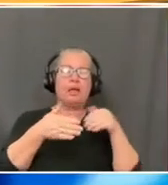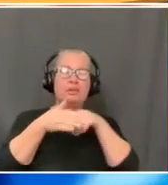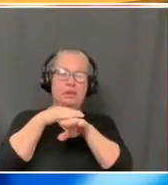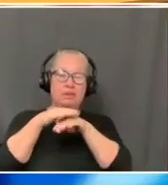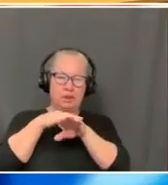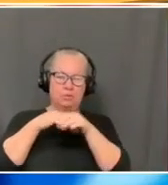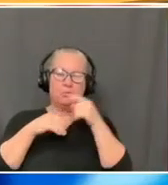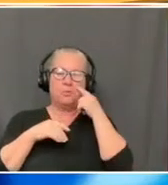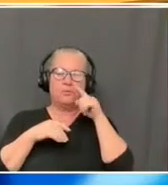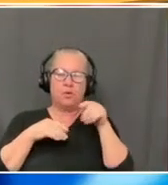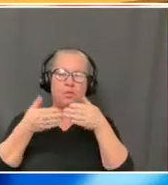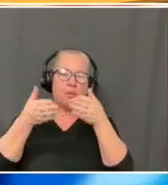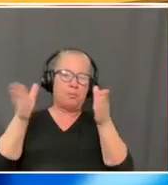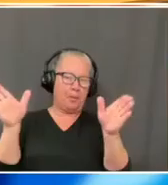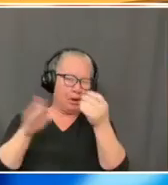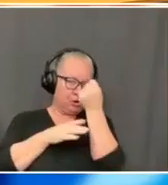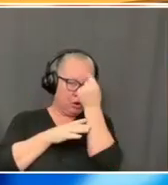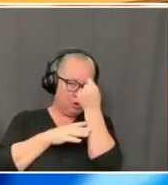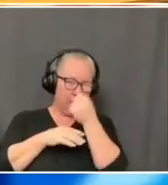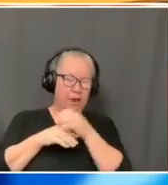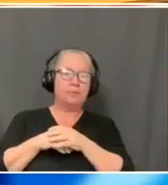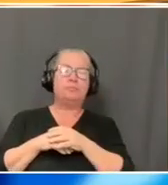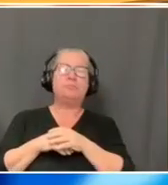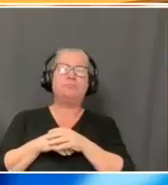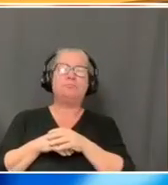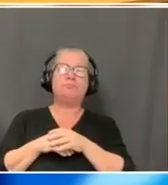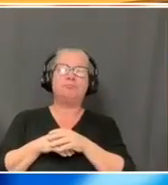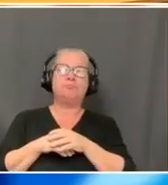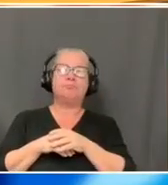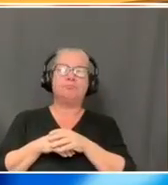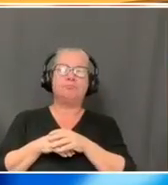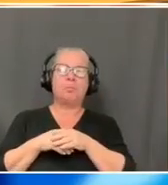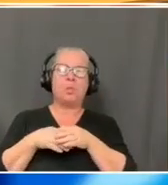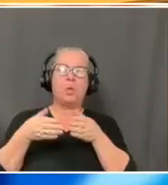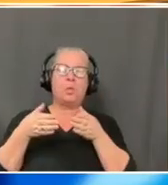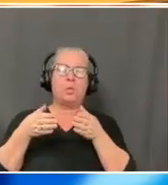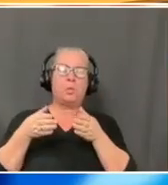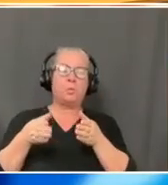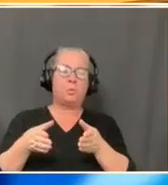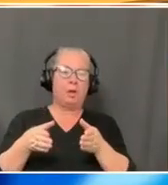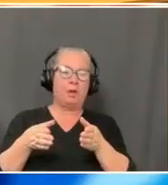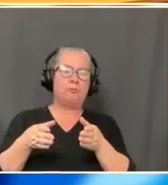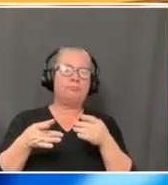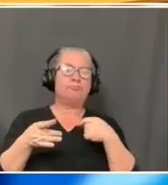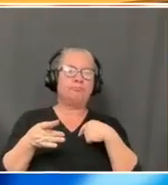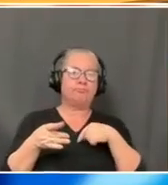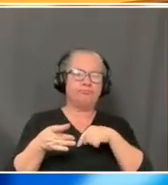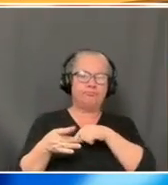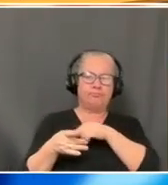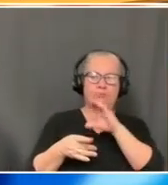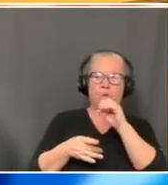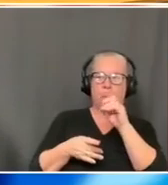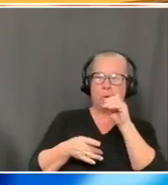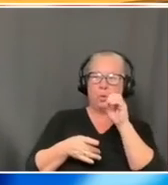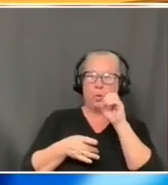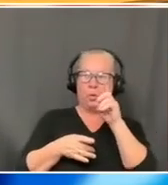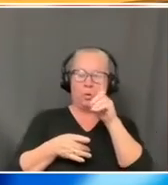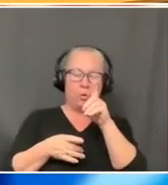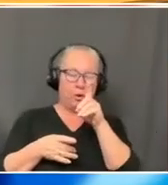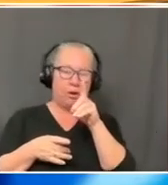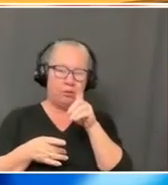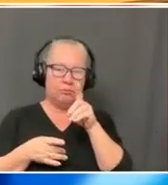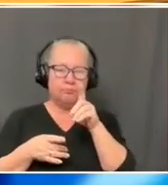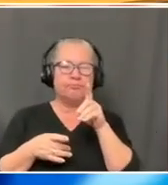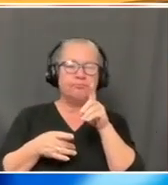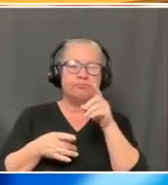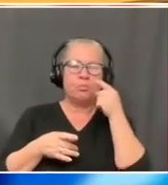the public to understand. The way that things are sometimes coded, as we're required to in our like official financial documents can be a little